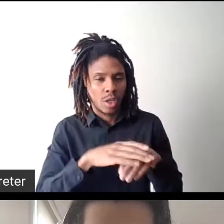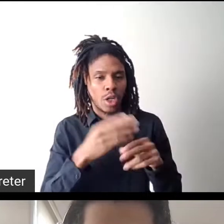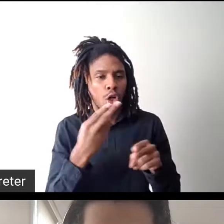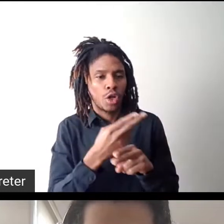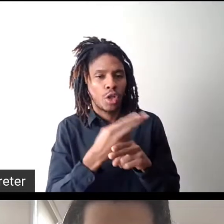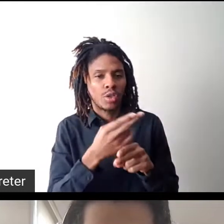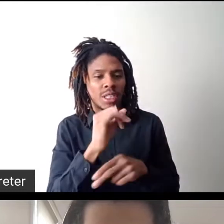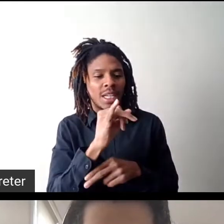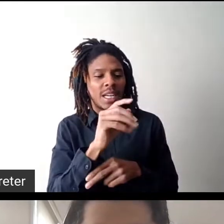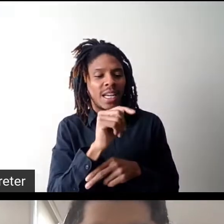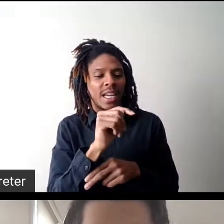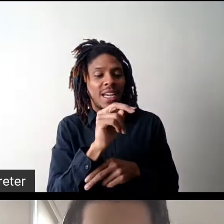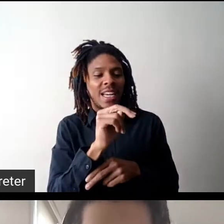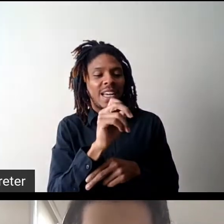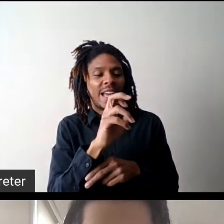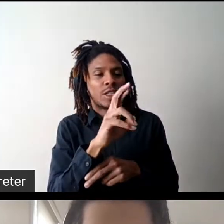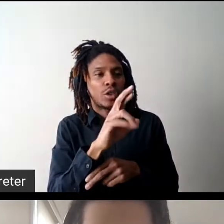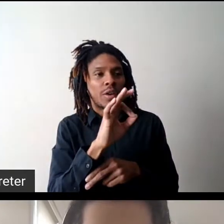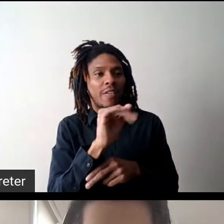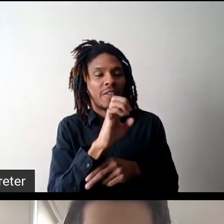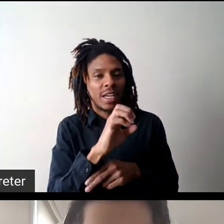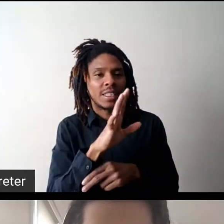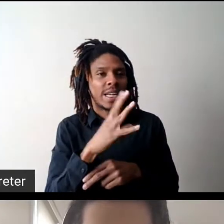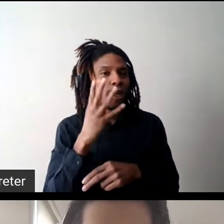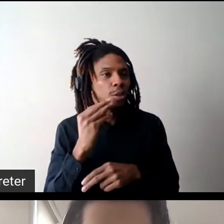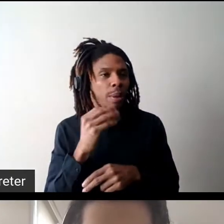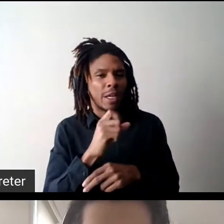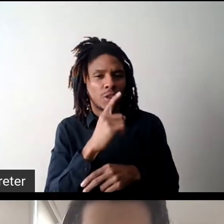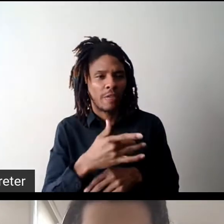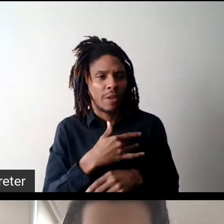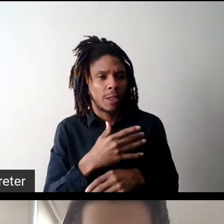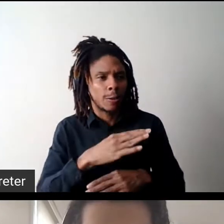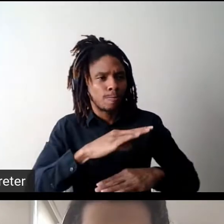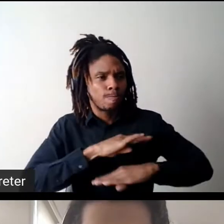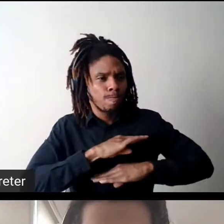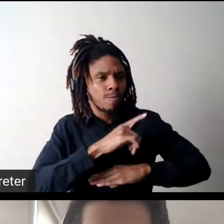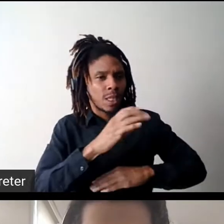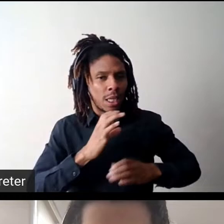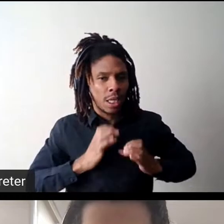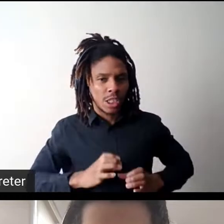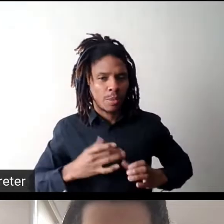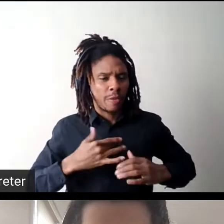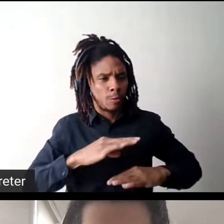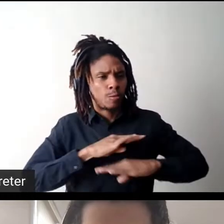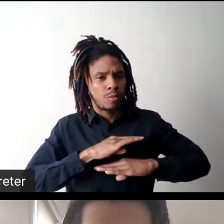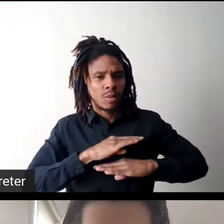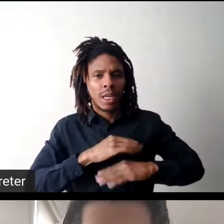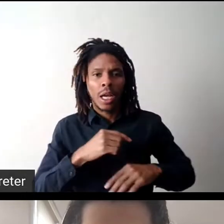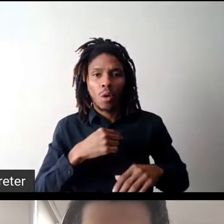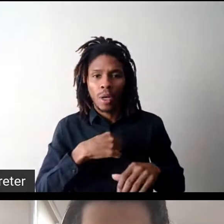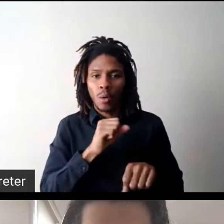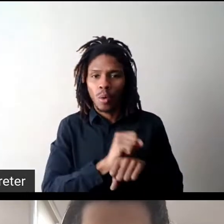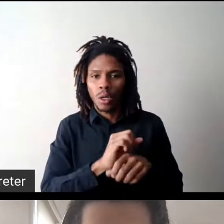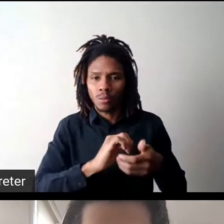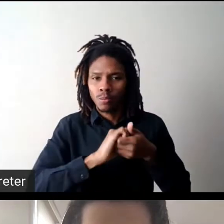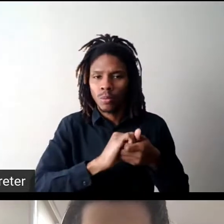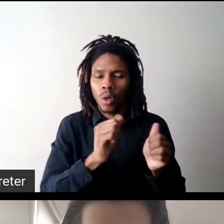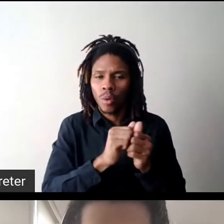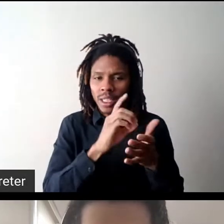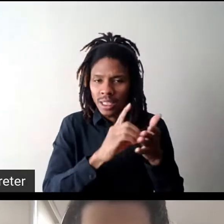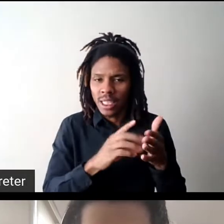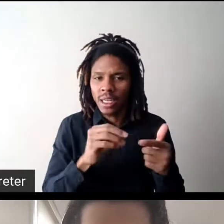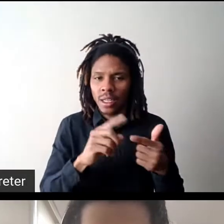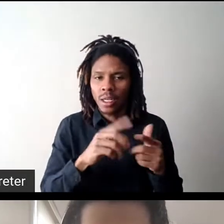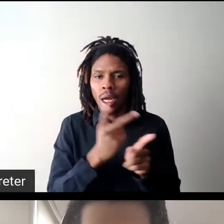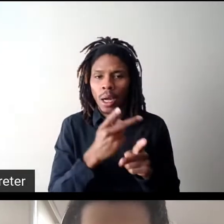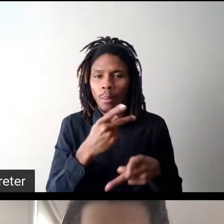user experience, right? To just make it feel just right for the end customer. And they work very closely with designers and product owners like